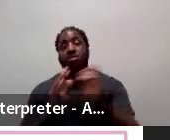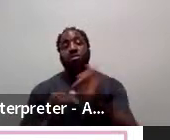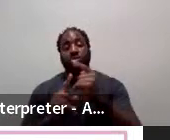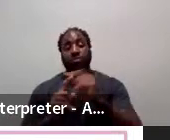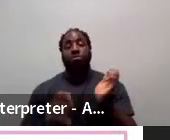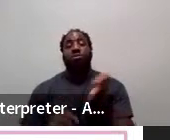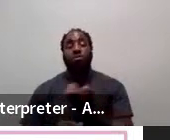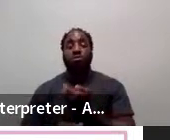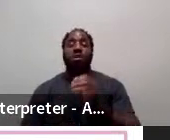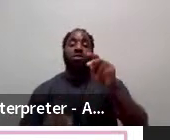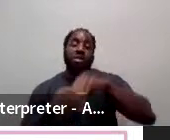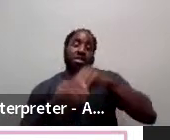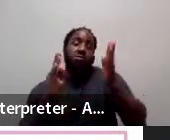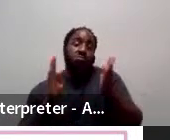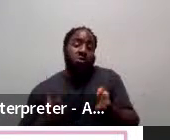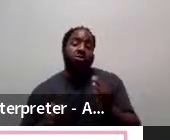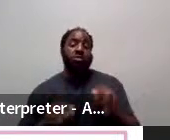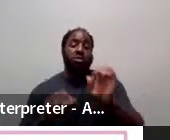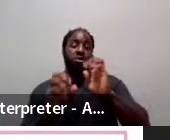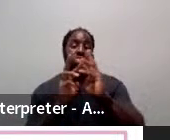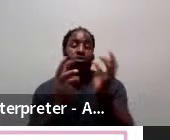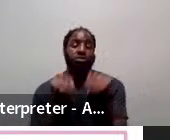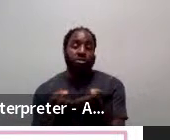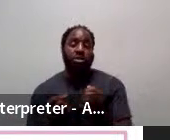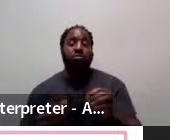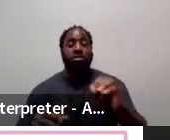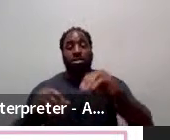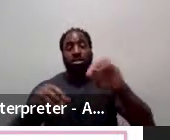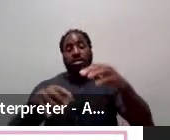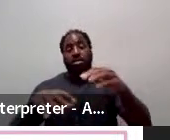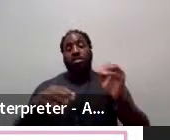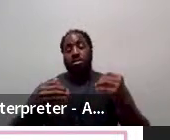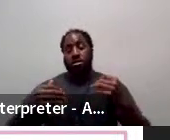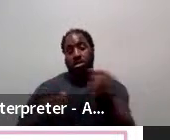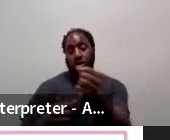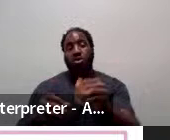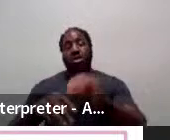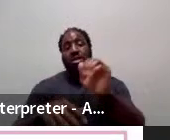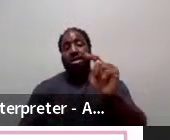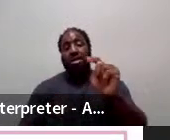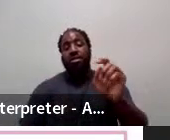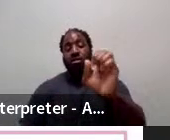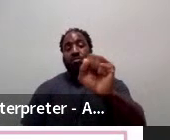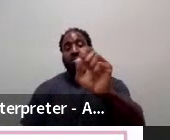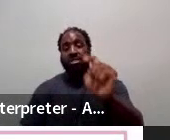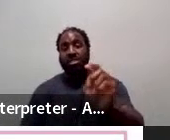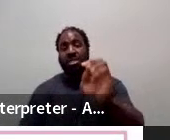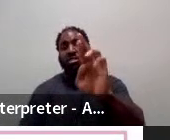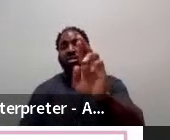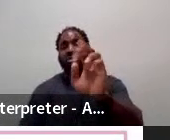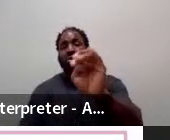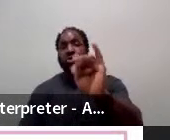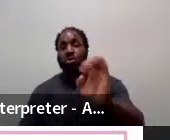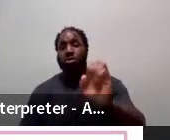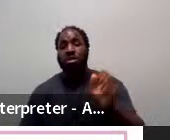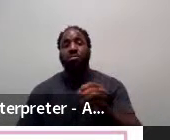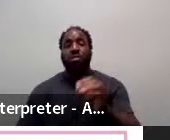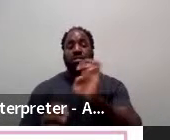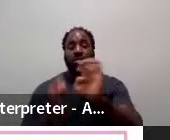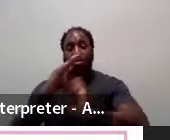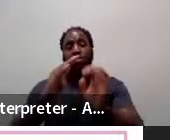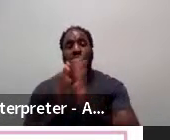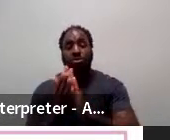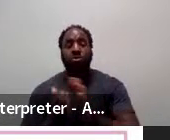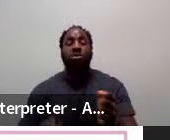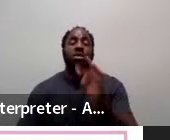our in-person workshops for Parkchester, which was held at St. Raymond's Elementary School. Many of you, again, I see a lot of familiar names, people that would have been